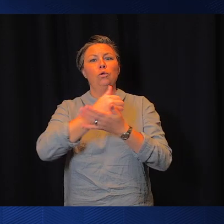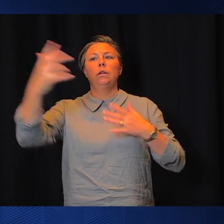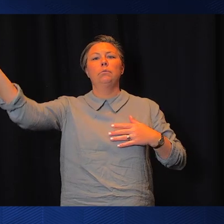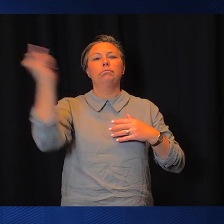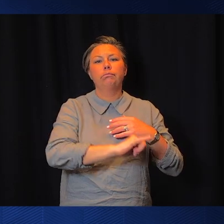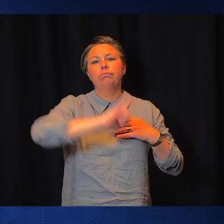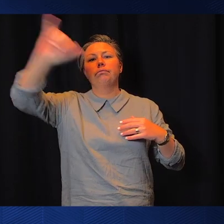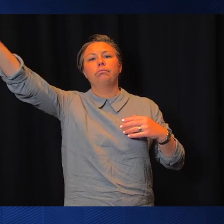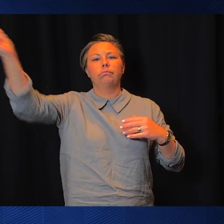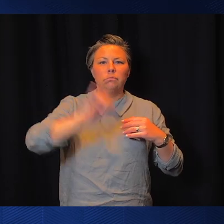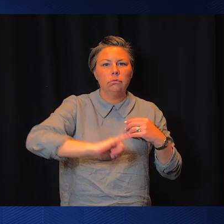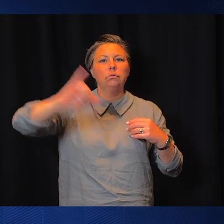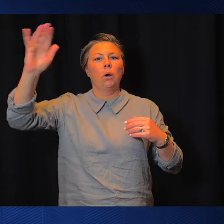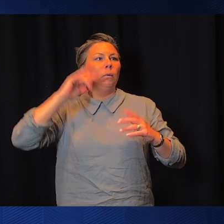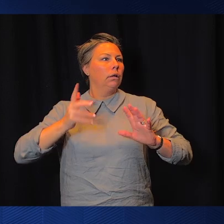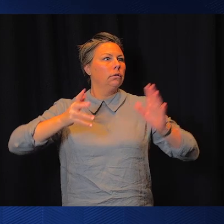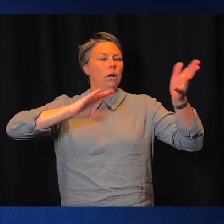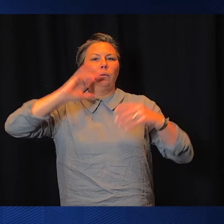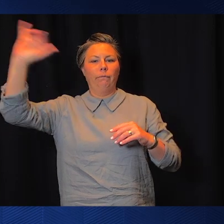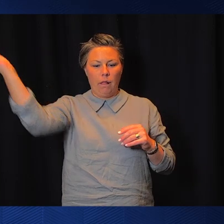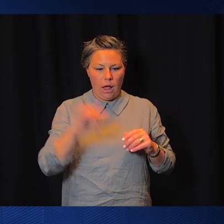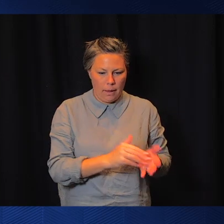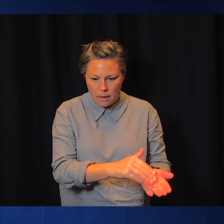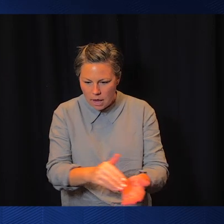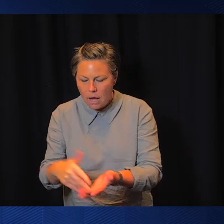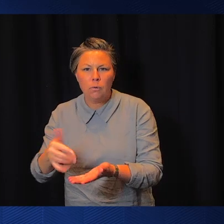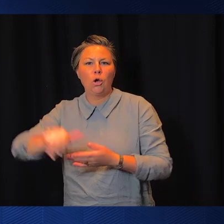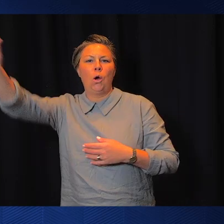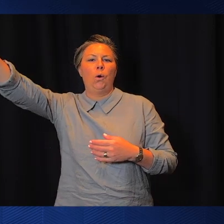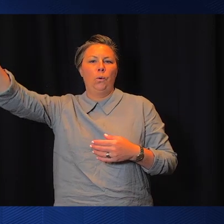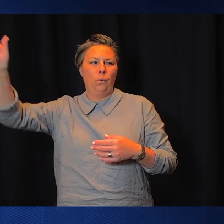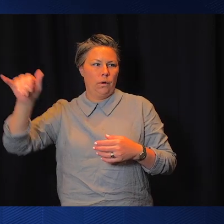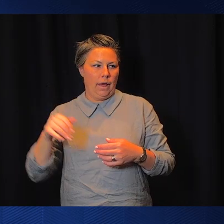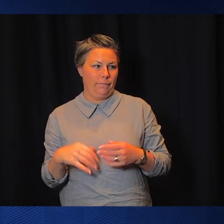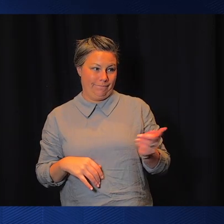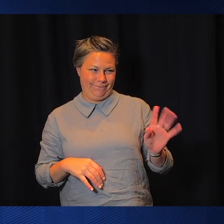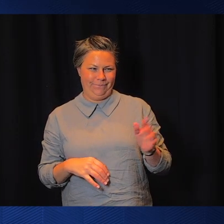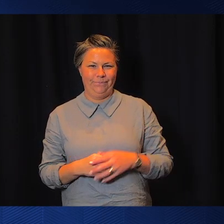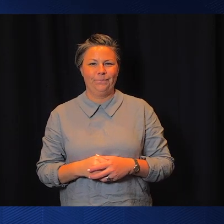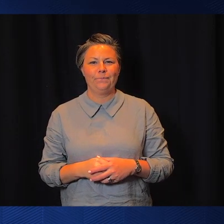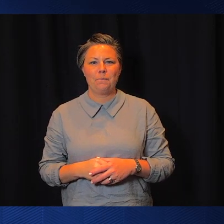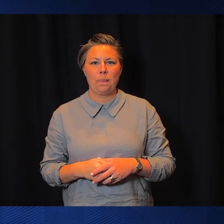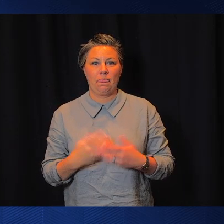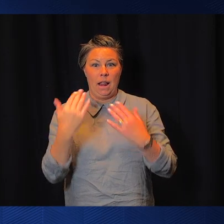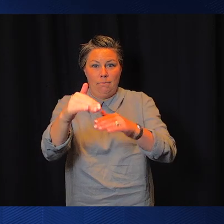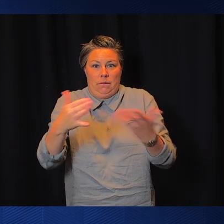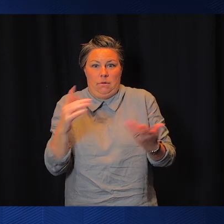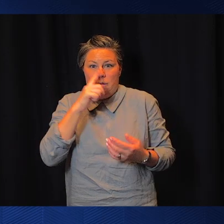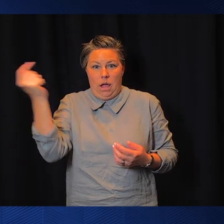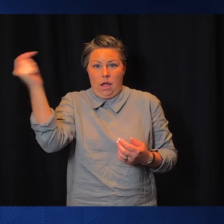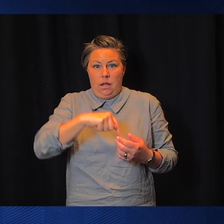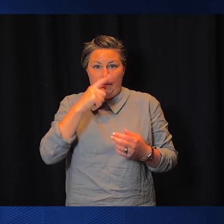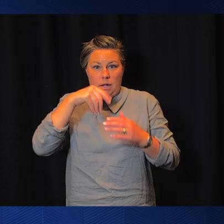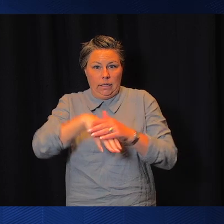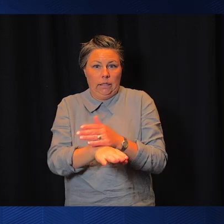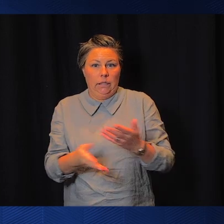out in the times of humanitarian response, was limited. And so